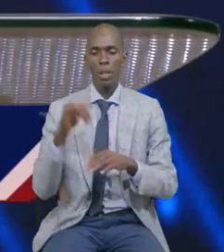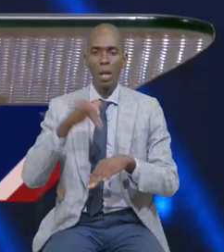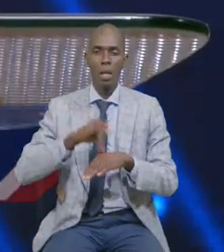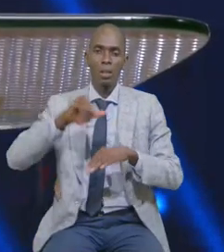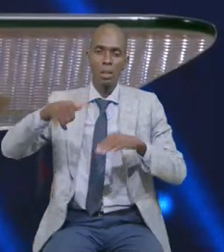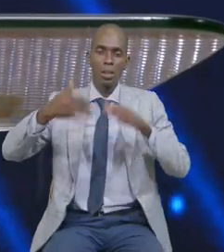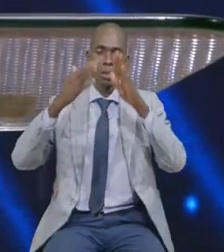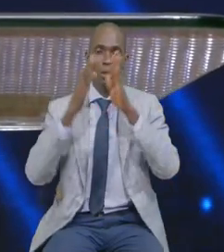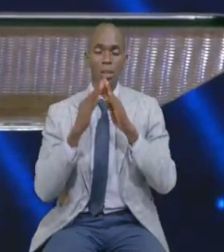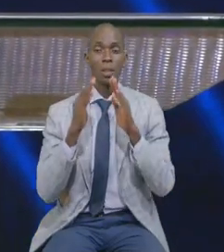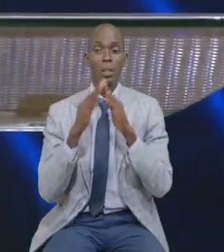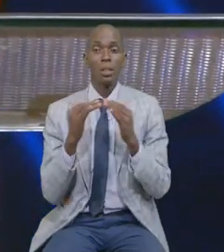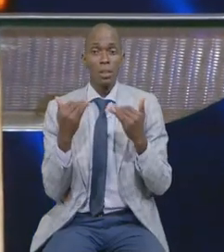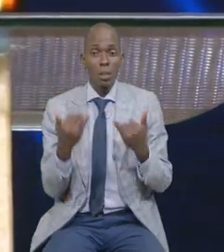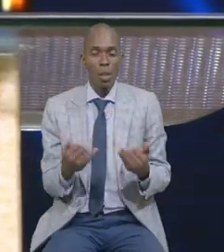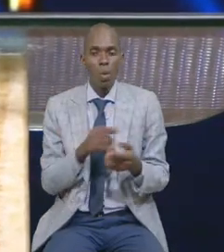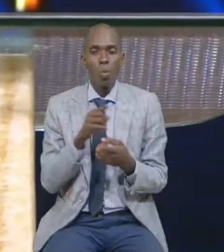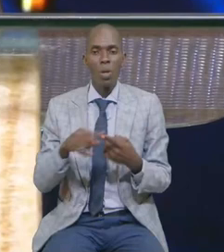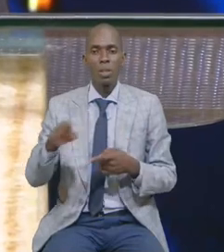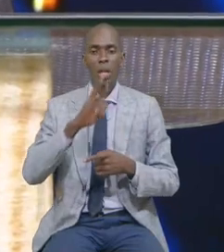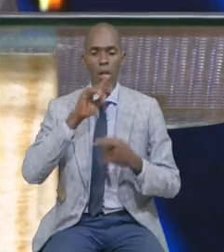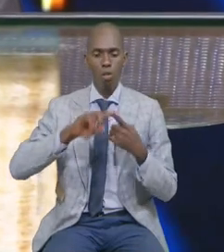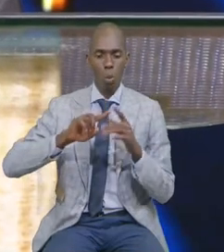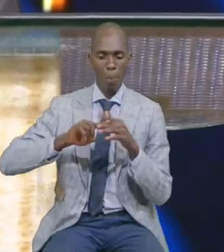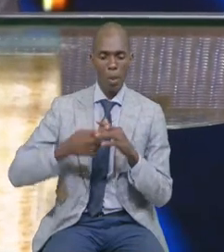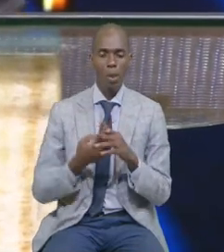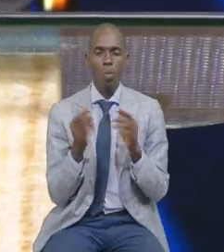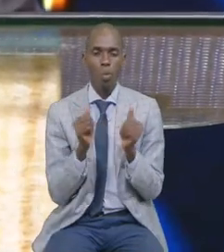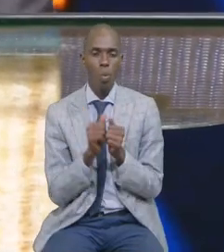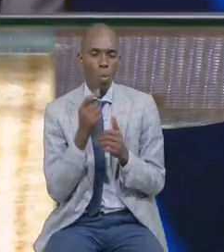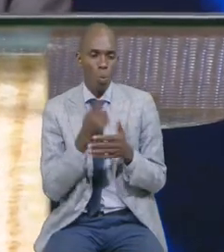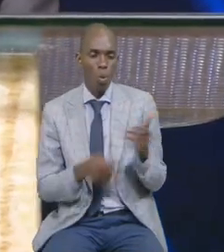Now, where they were to begin was where they threatened